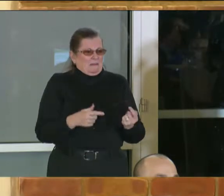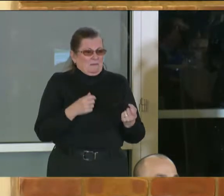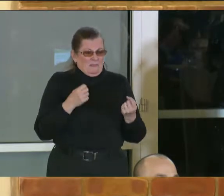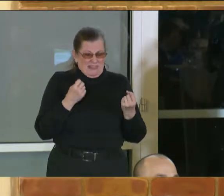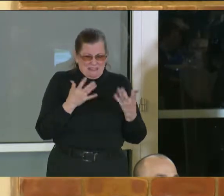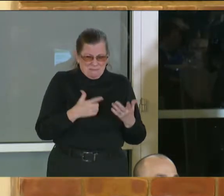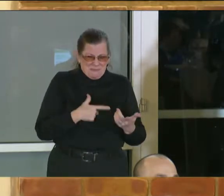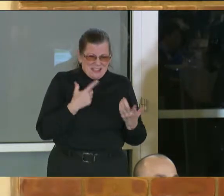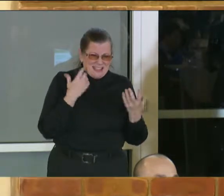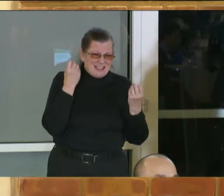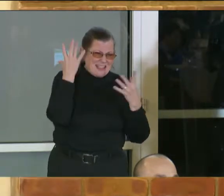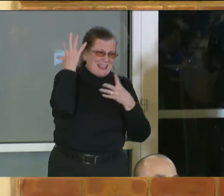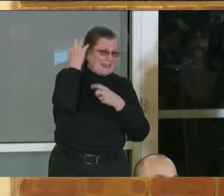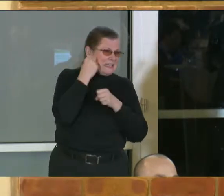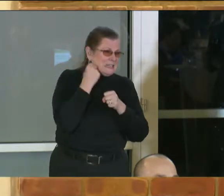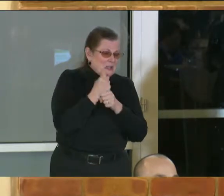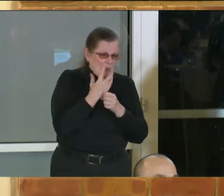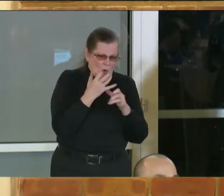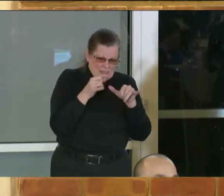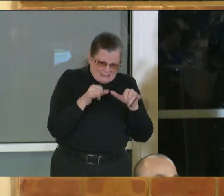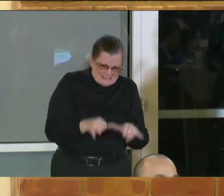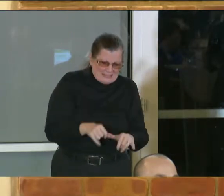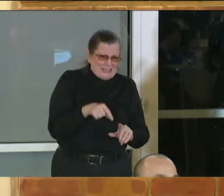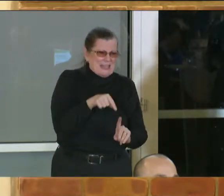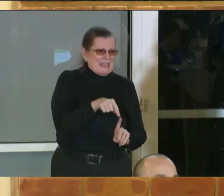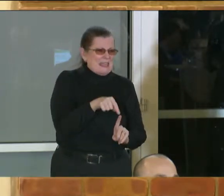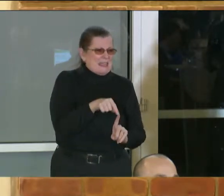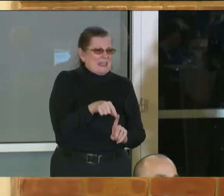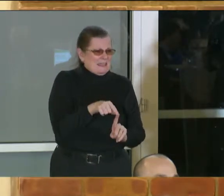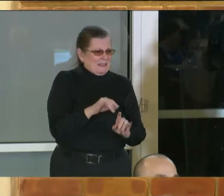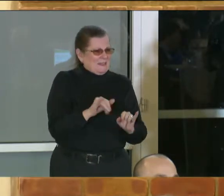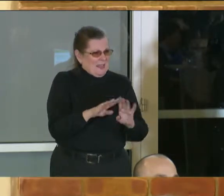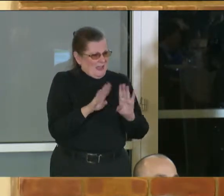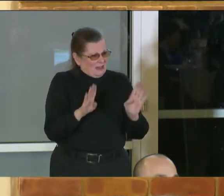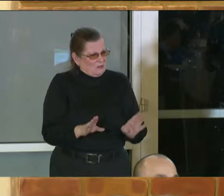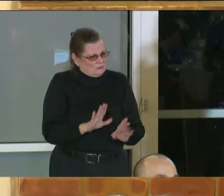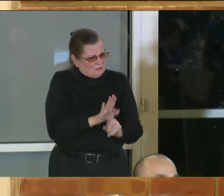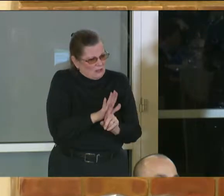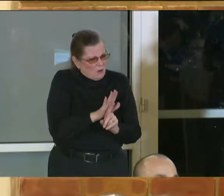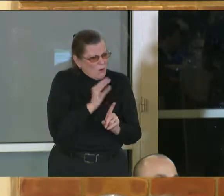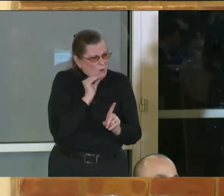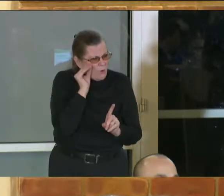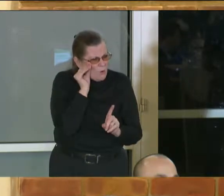stay, and they are able to age in their communities.